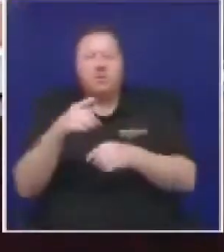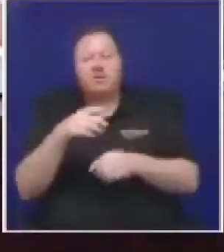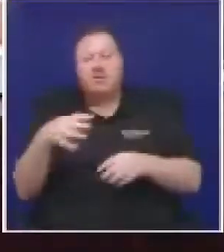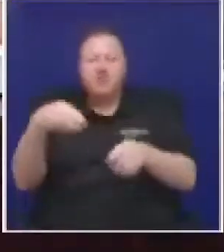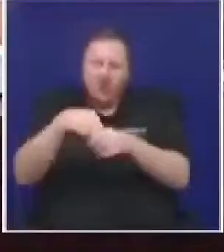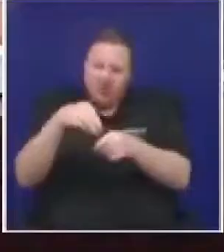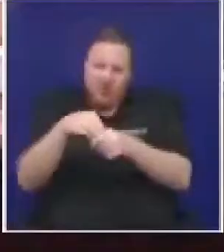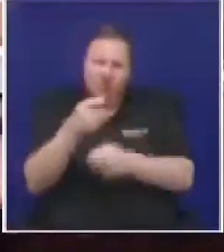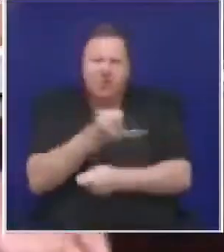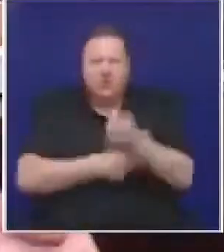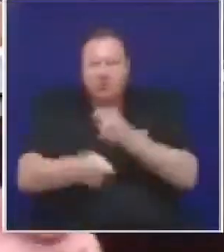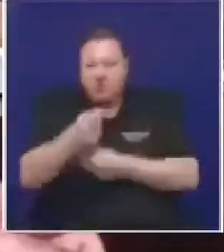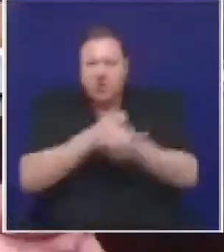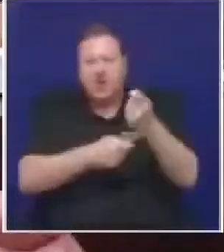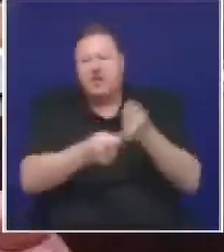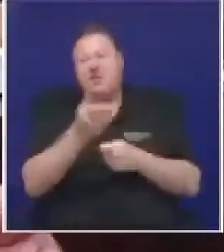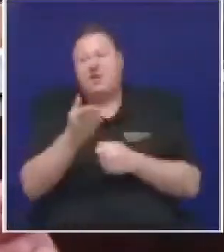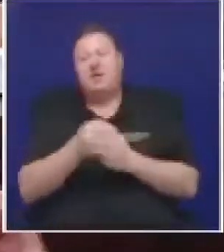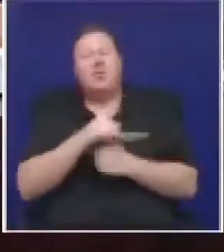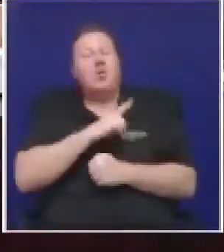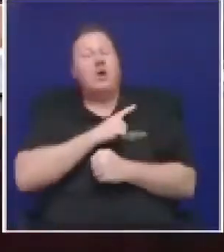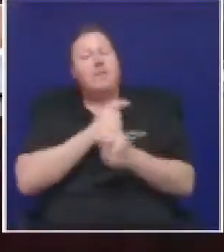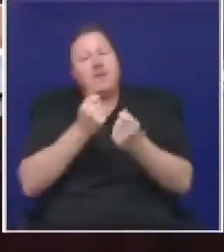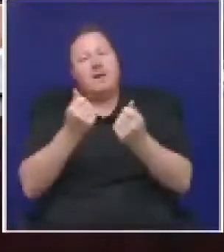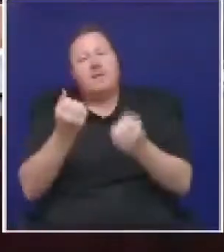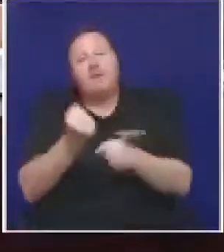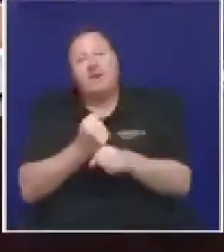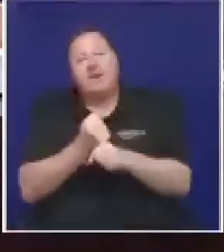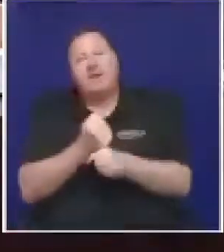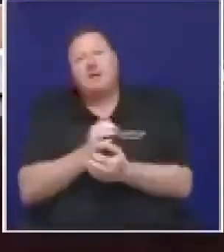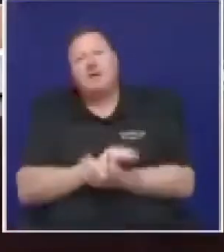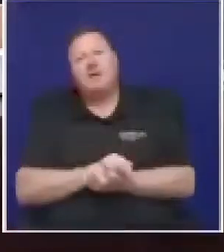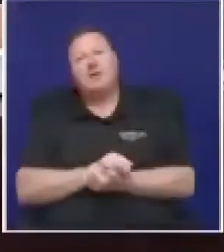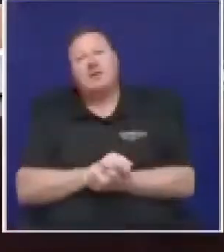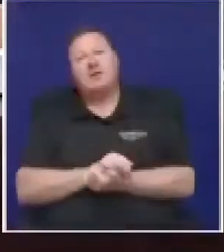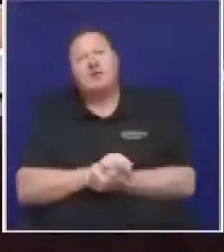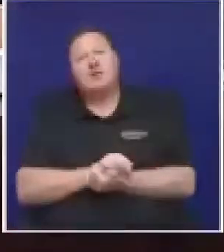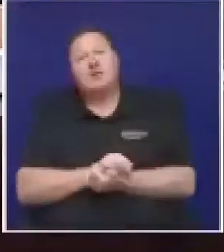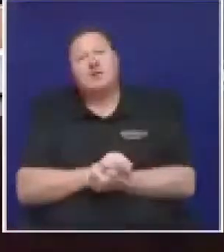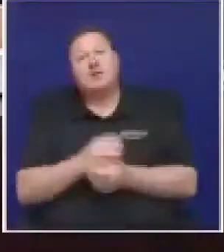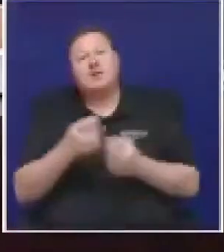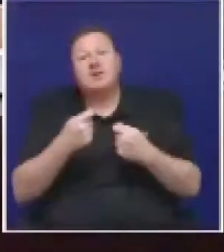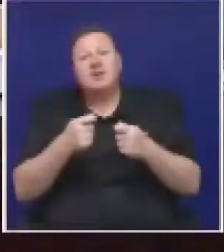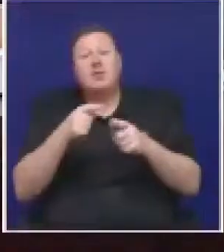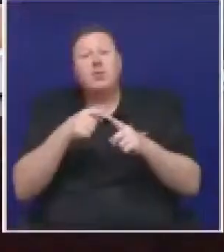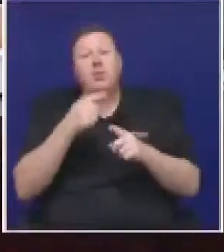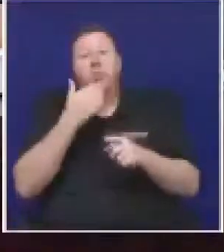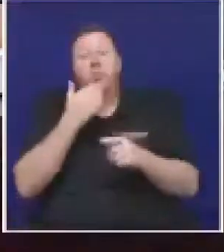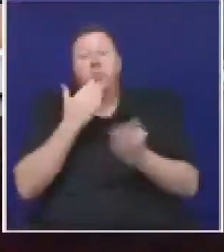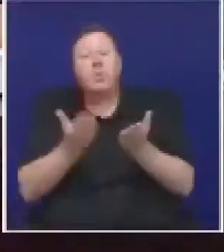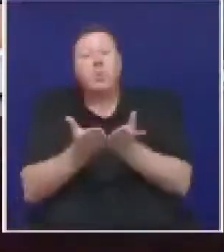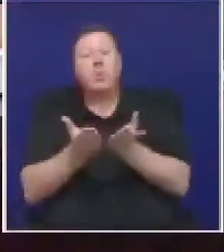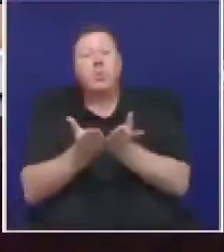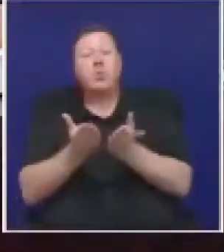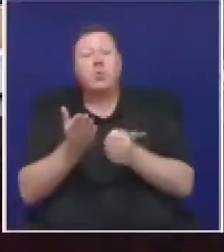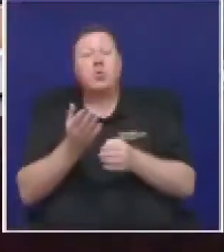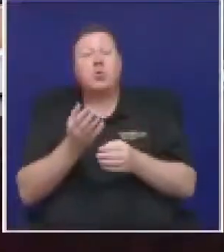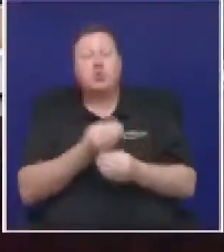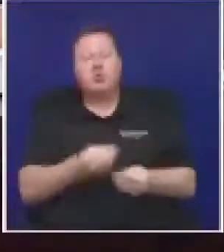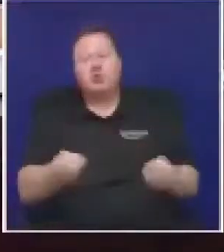trade because then they can make money. They even sell this to school children and so